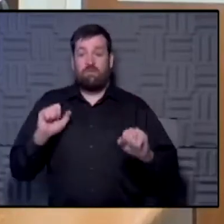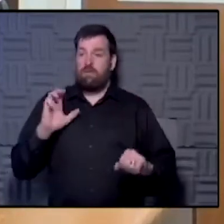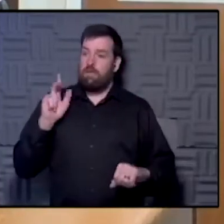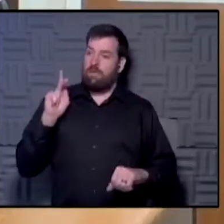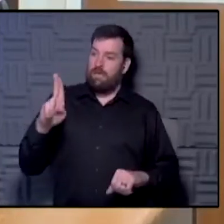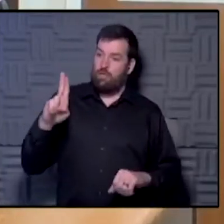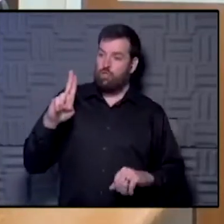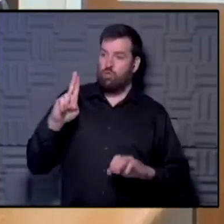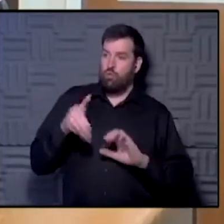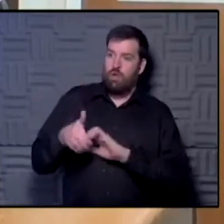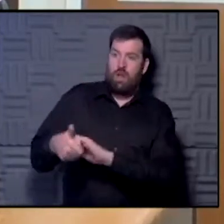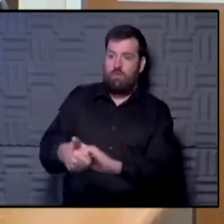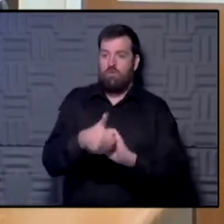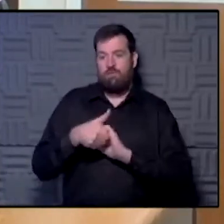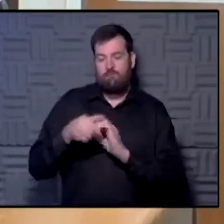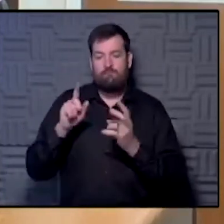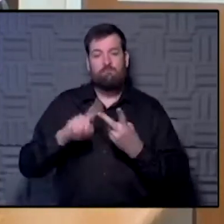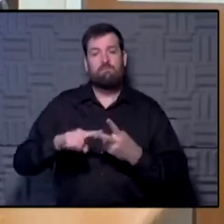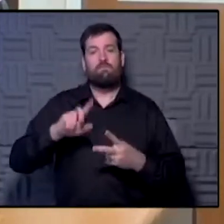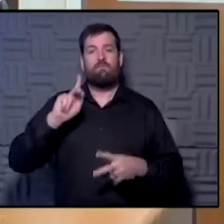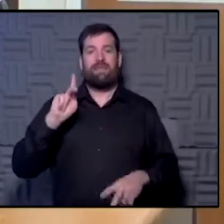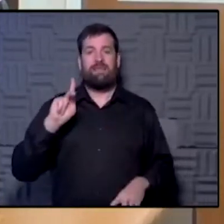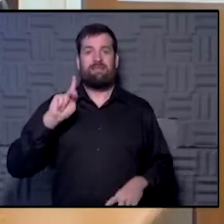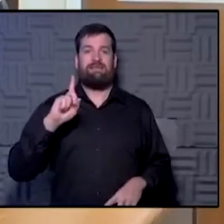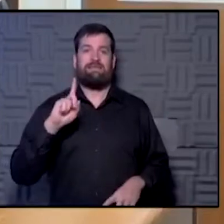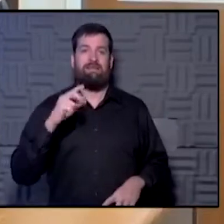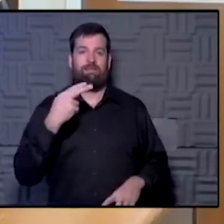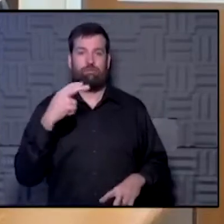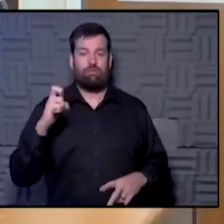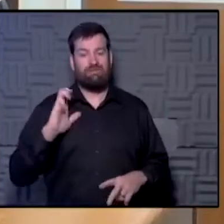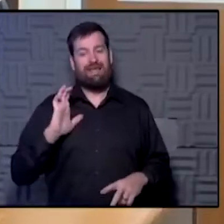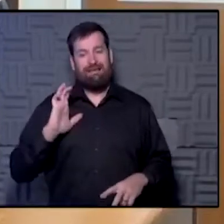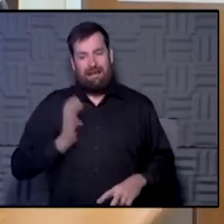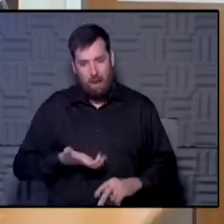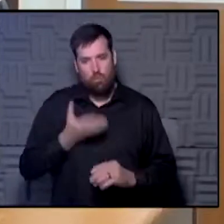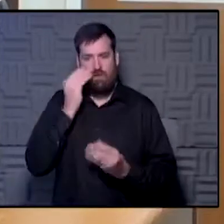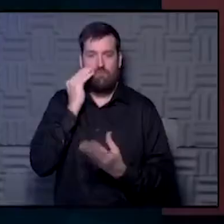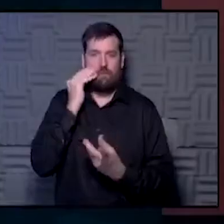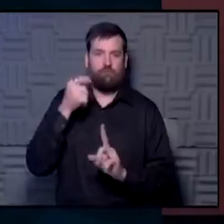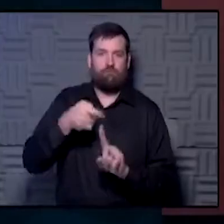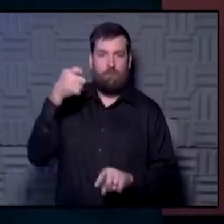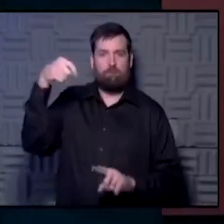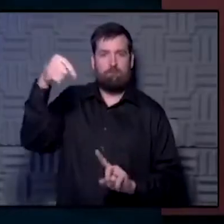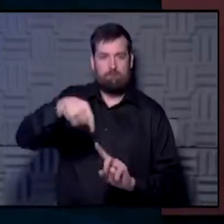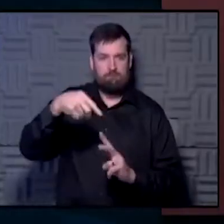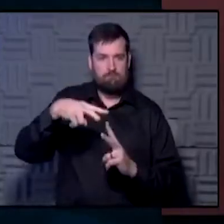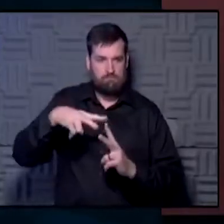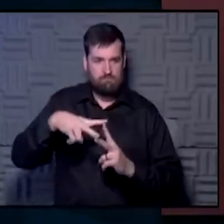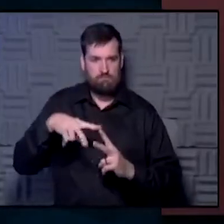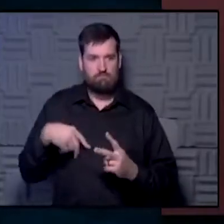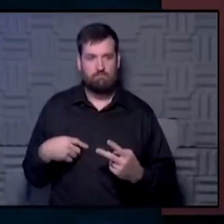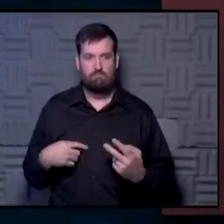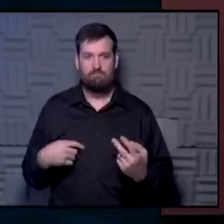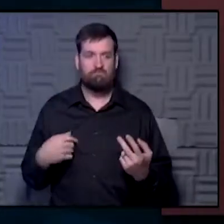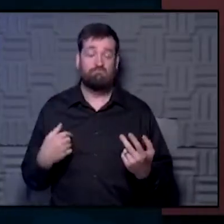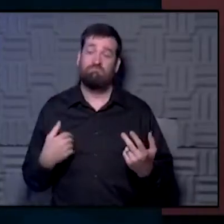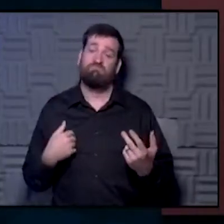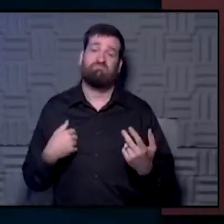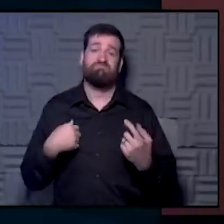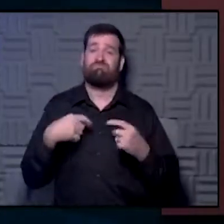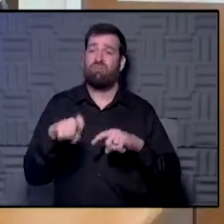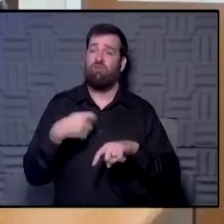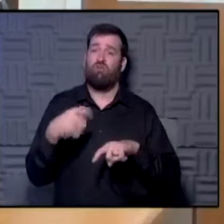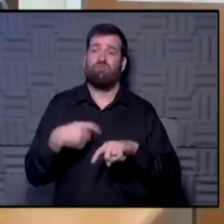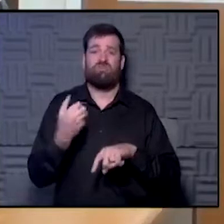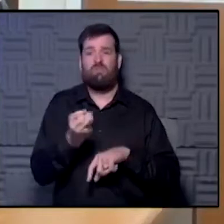and KDHE. That is our source of information. And I get phone calls probably a couple